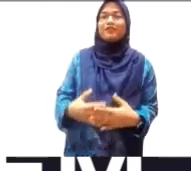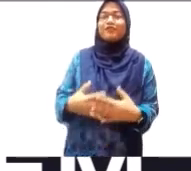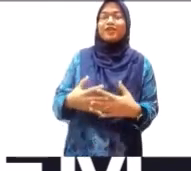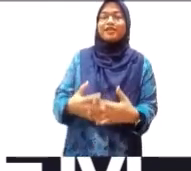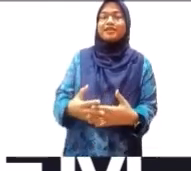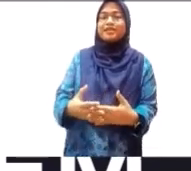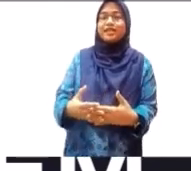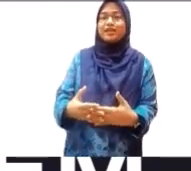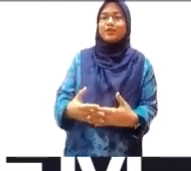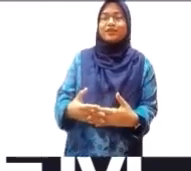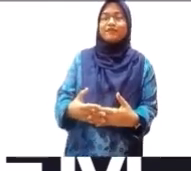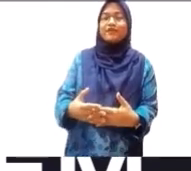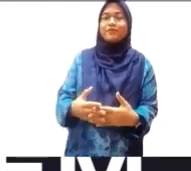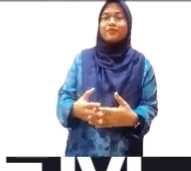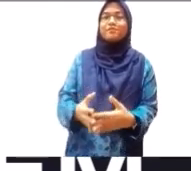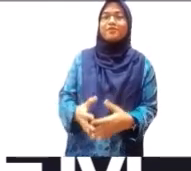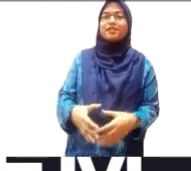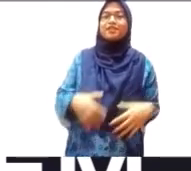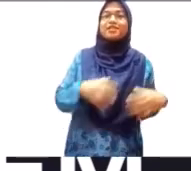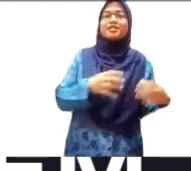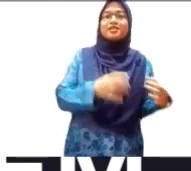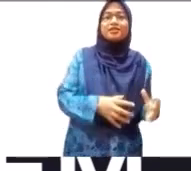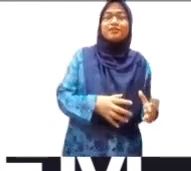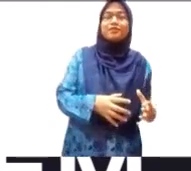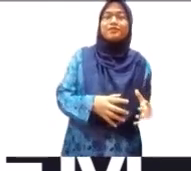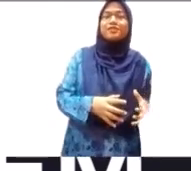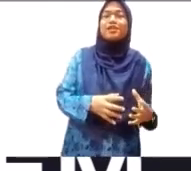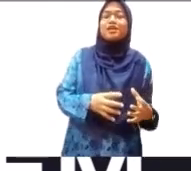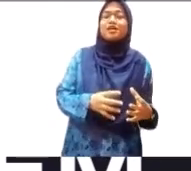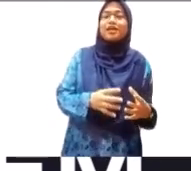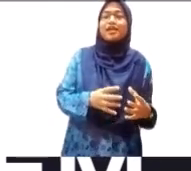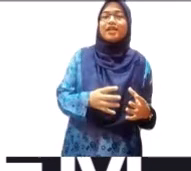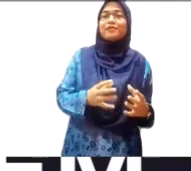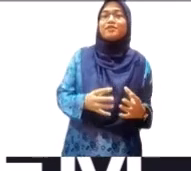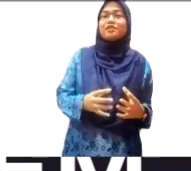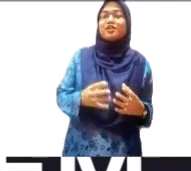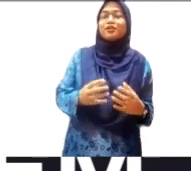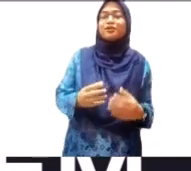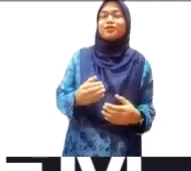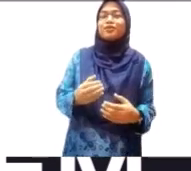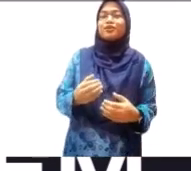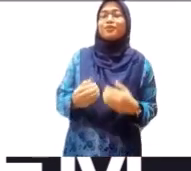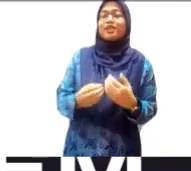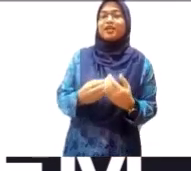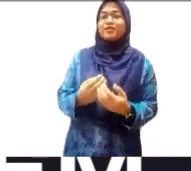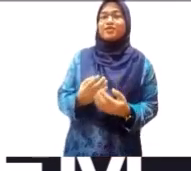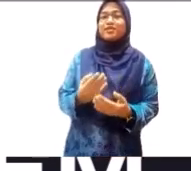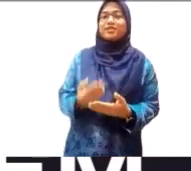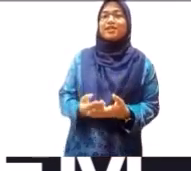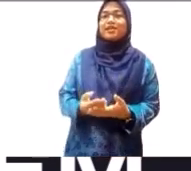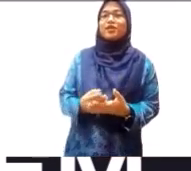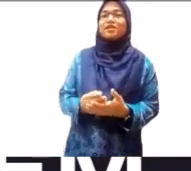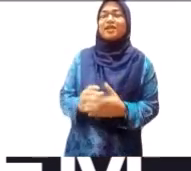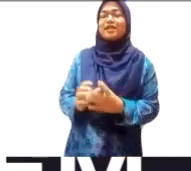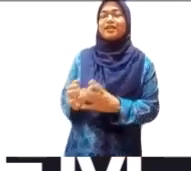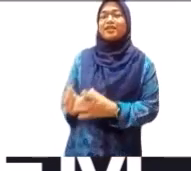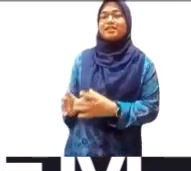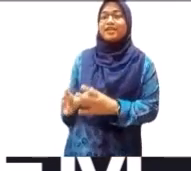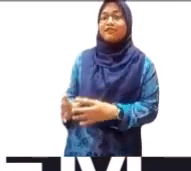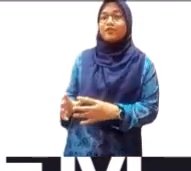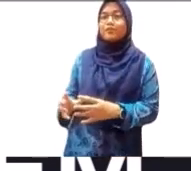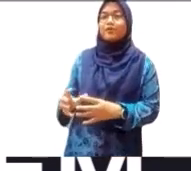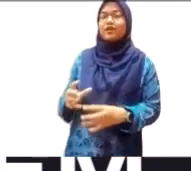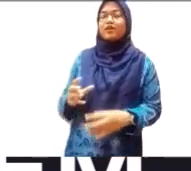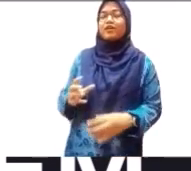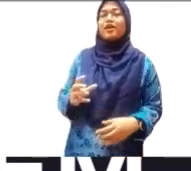creating non-friendly sign language environment because these hearing people are unable to communicate using sign language and these